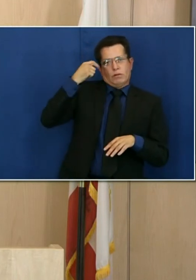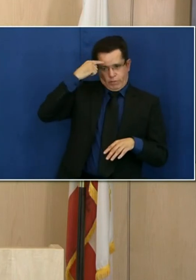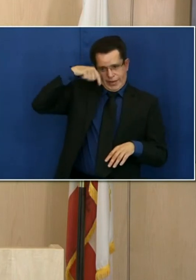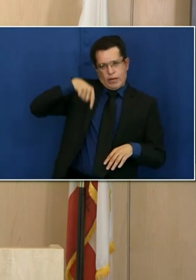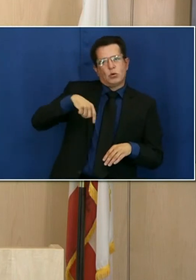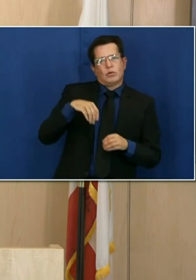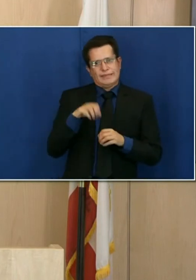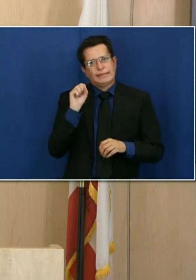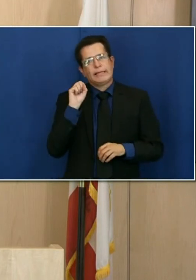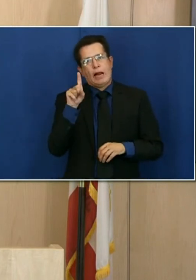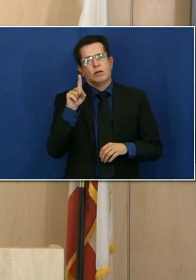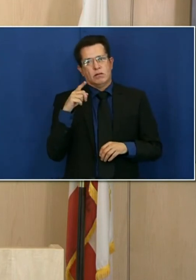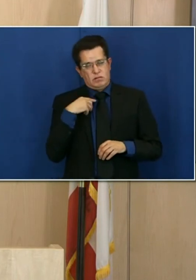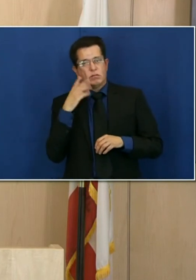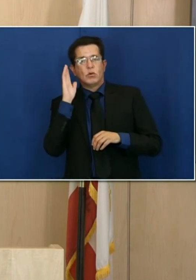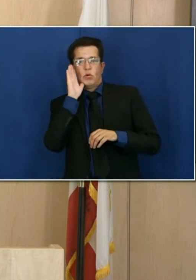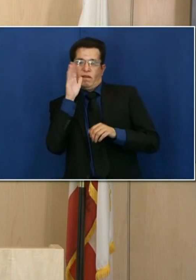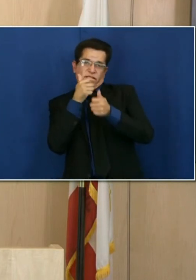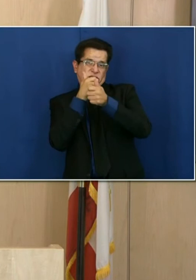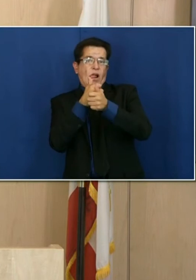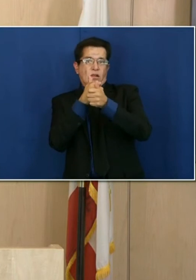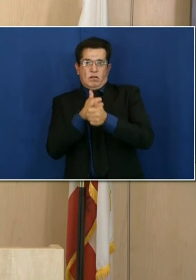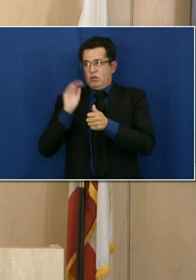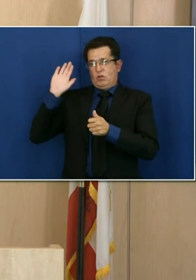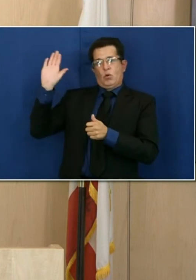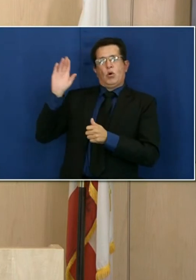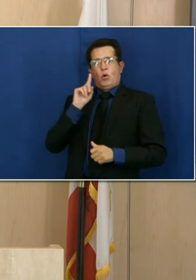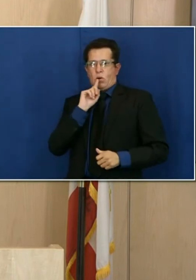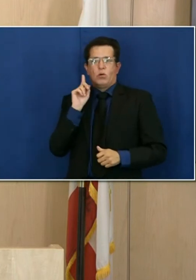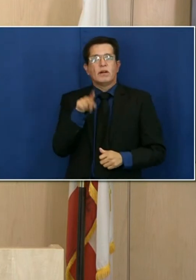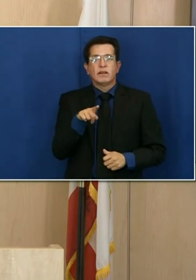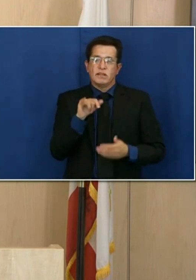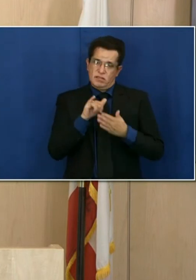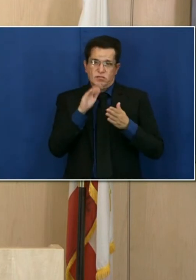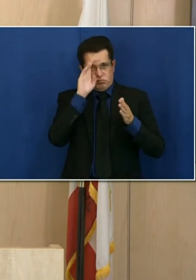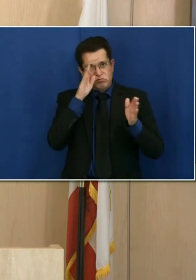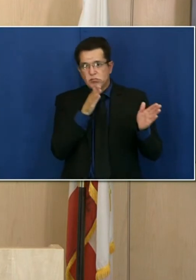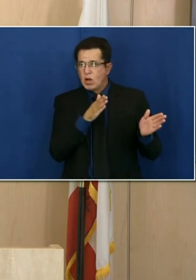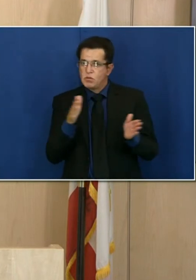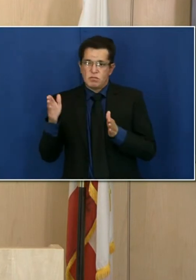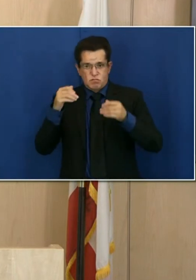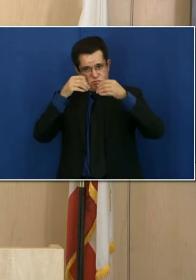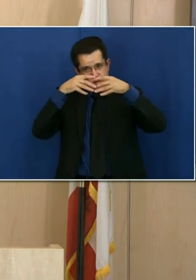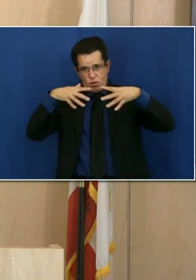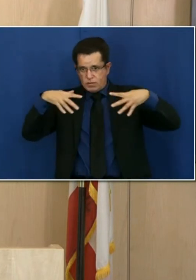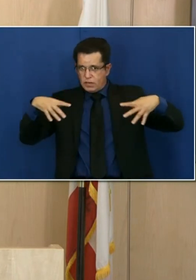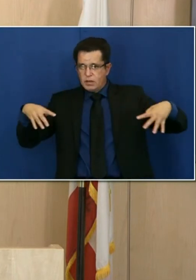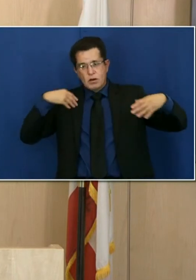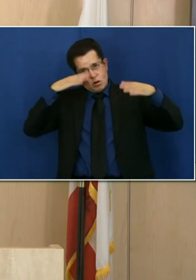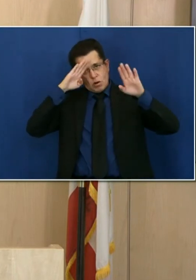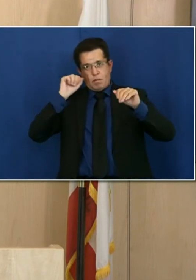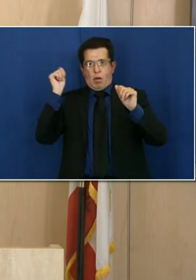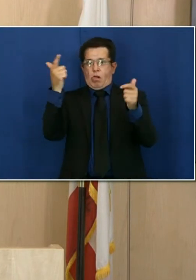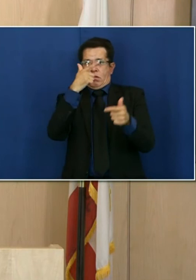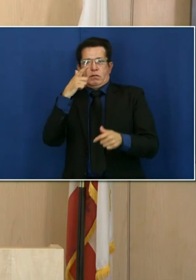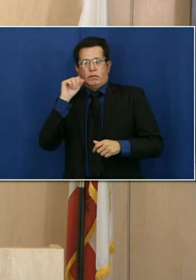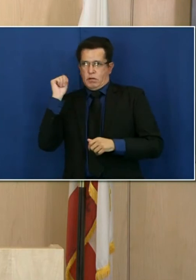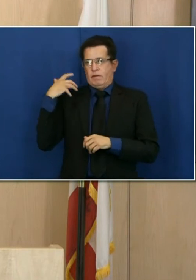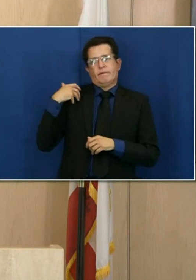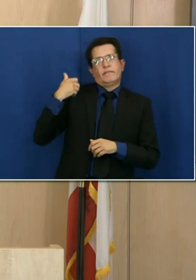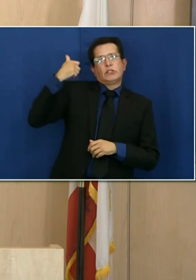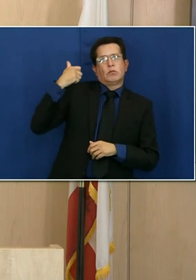Diego. I certainly intend to follow those public health orders. We certainly hope that the elected officials throughout San Diego County would